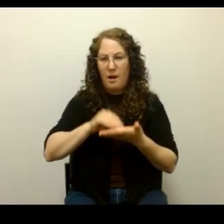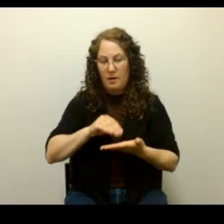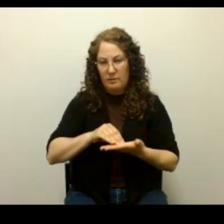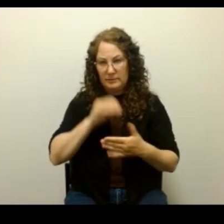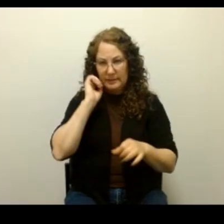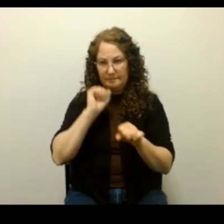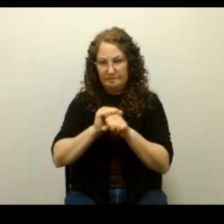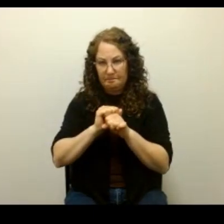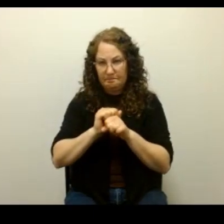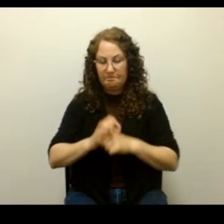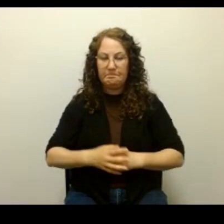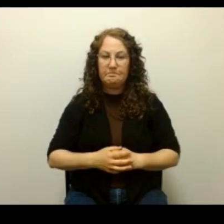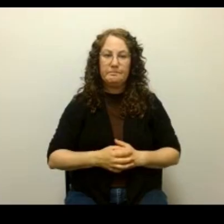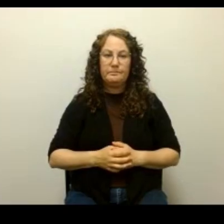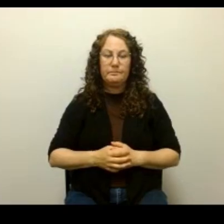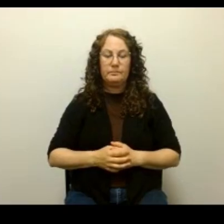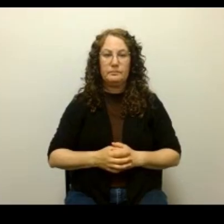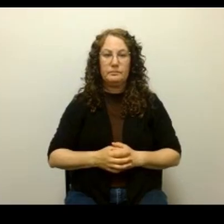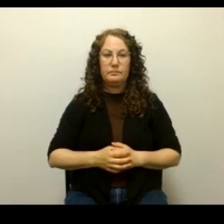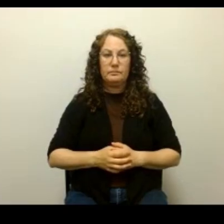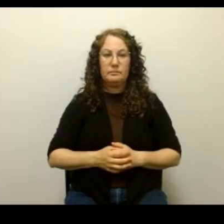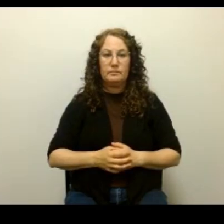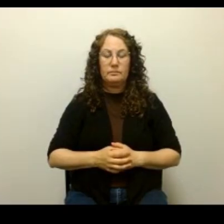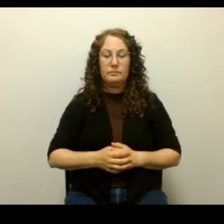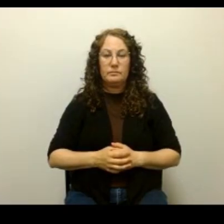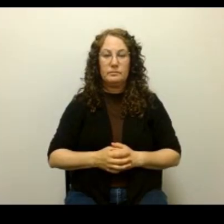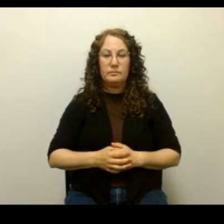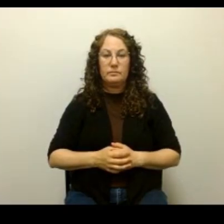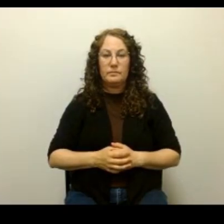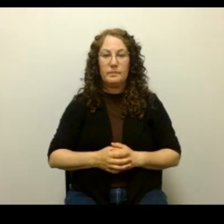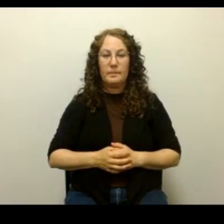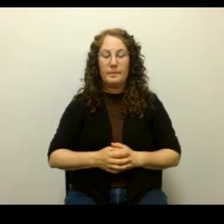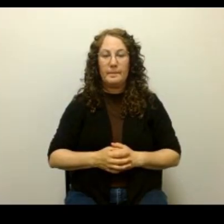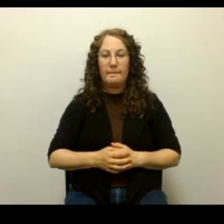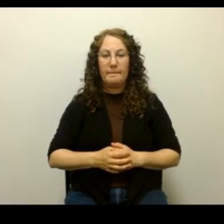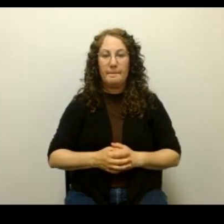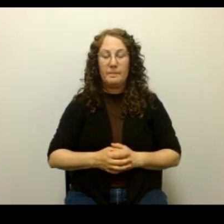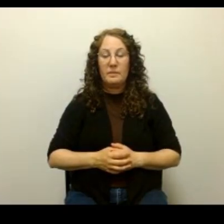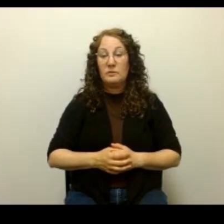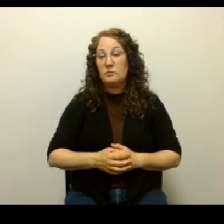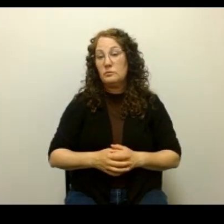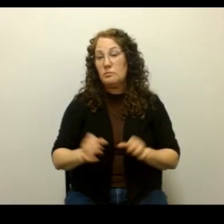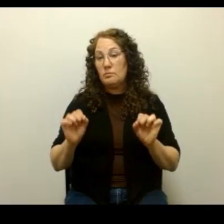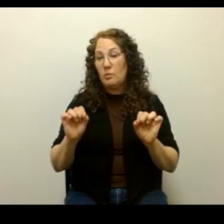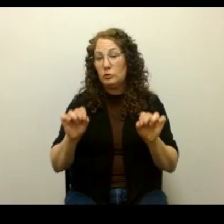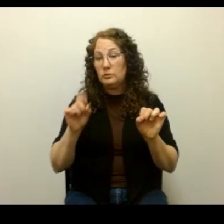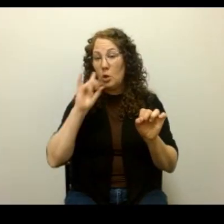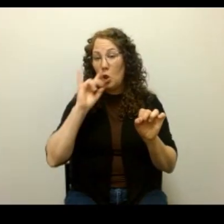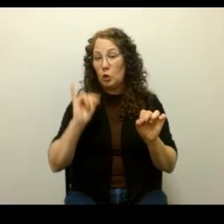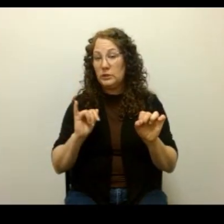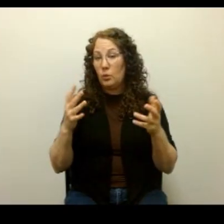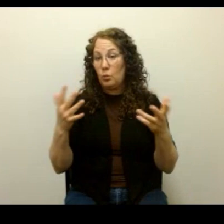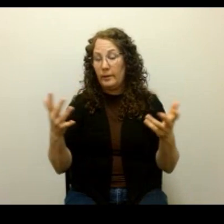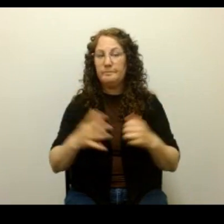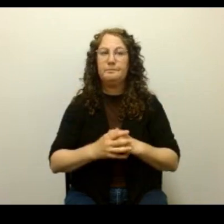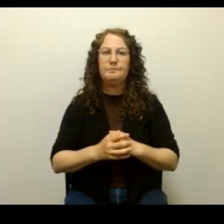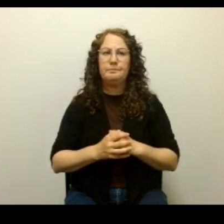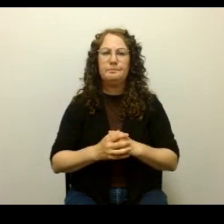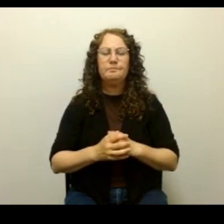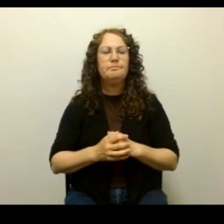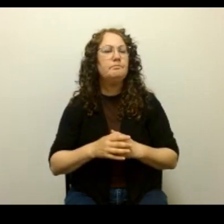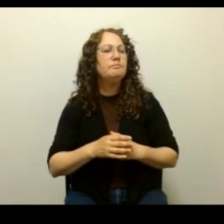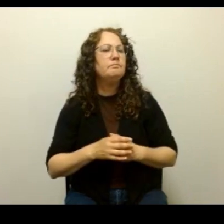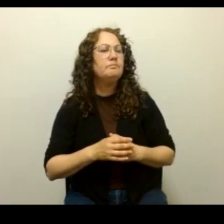assignment. It could come in terms such as, think about a time